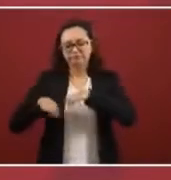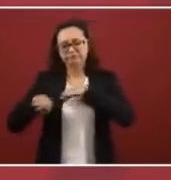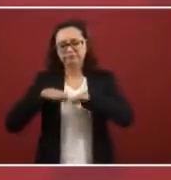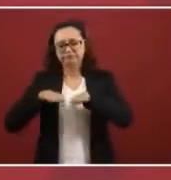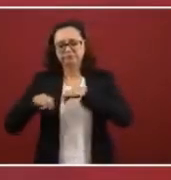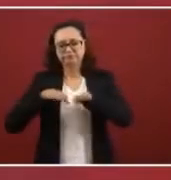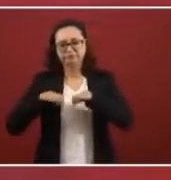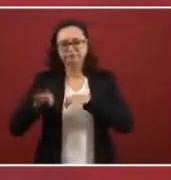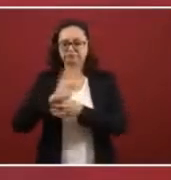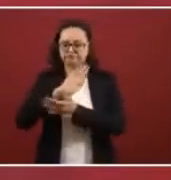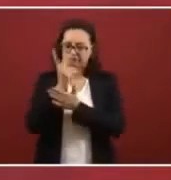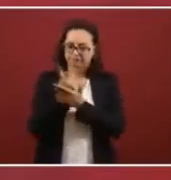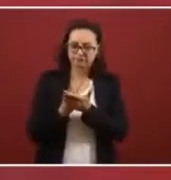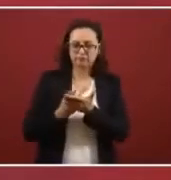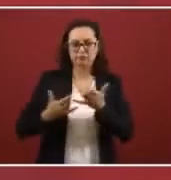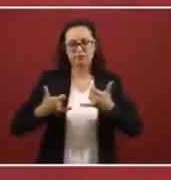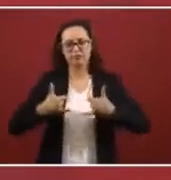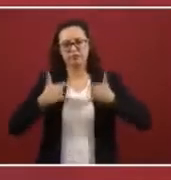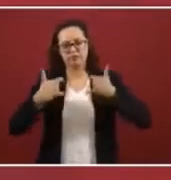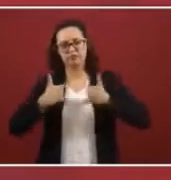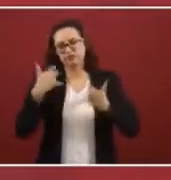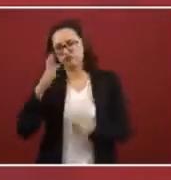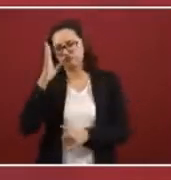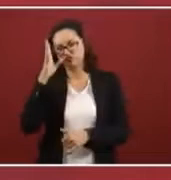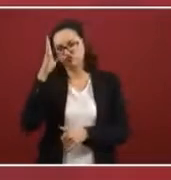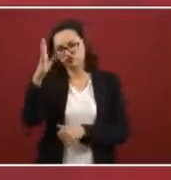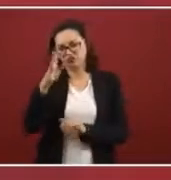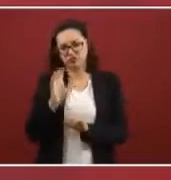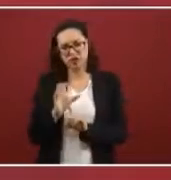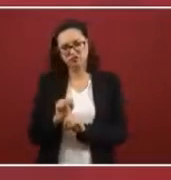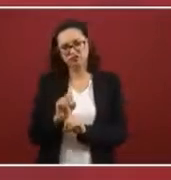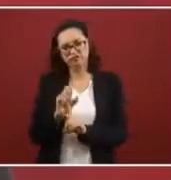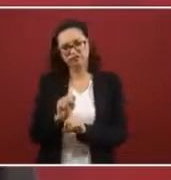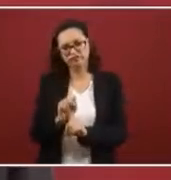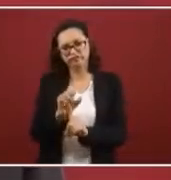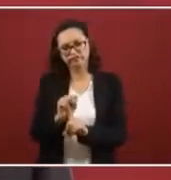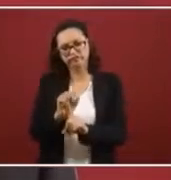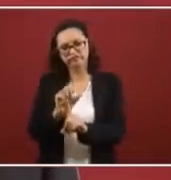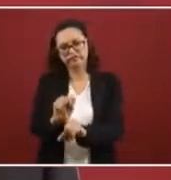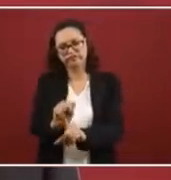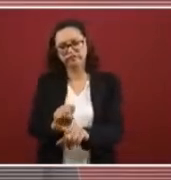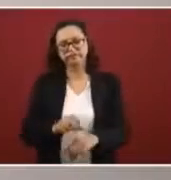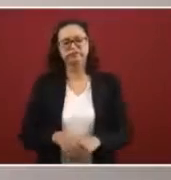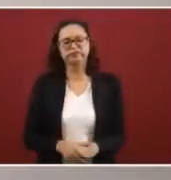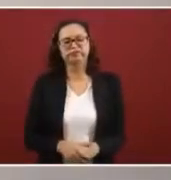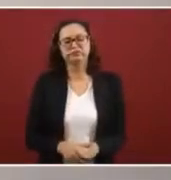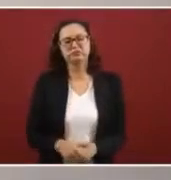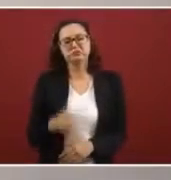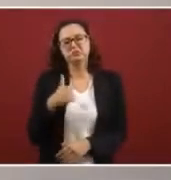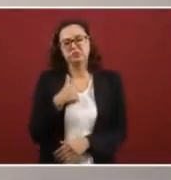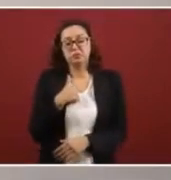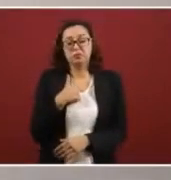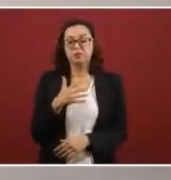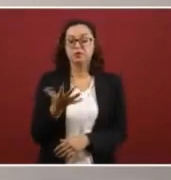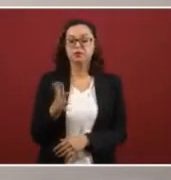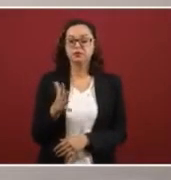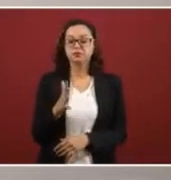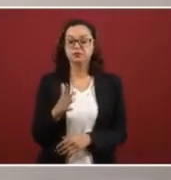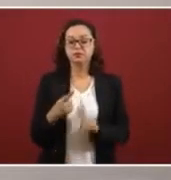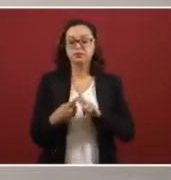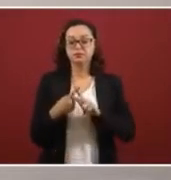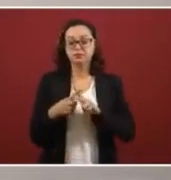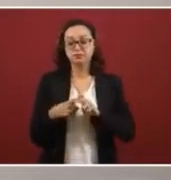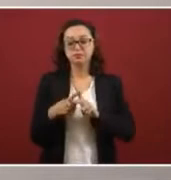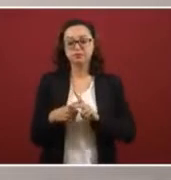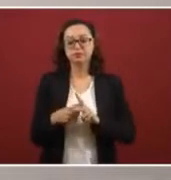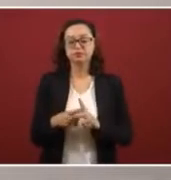contracted in the program Constructing the Future. So according to my calculations, we